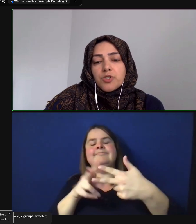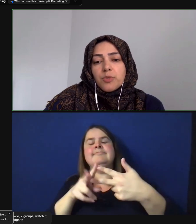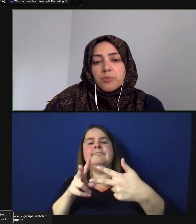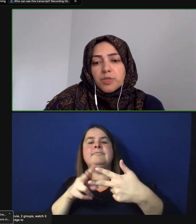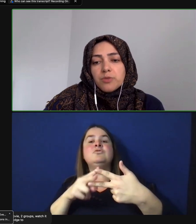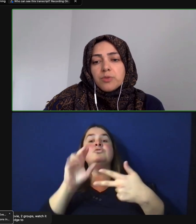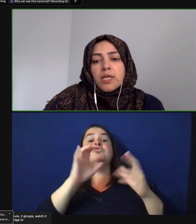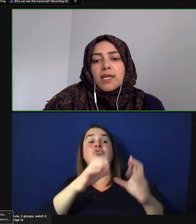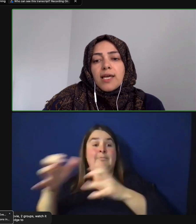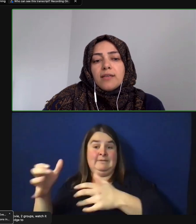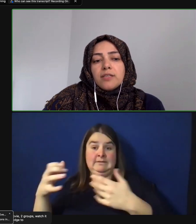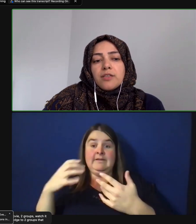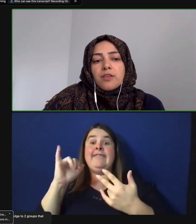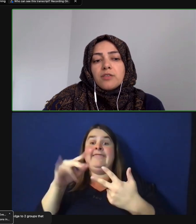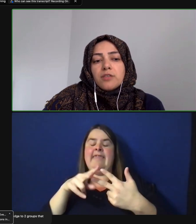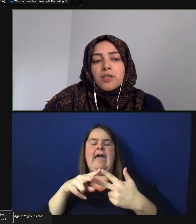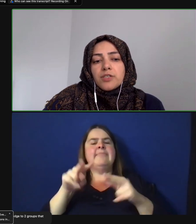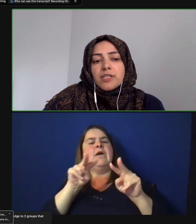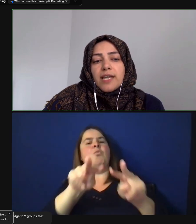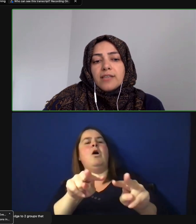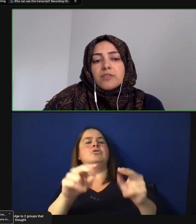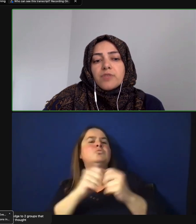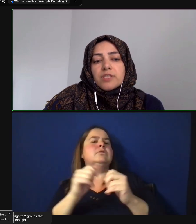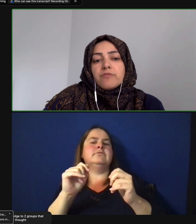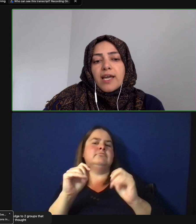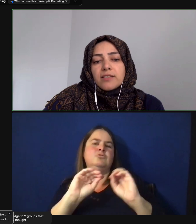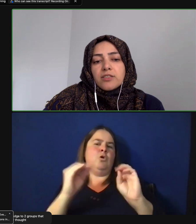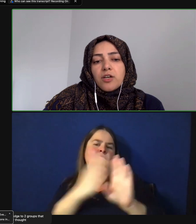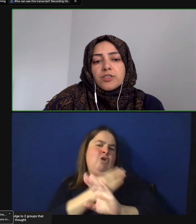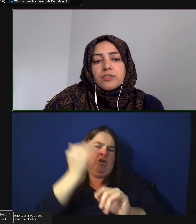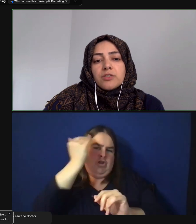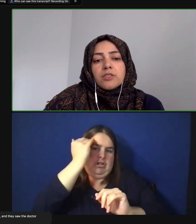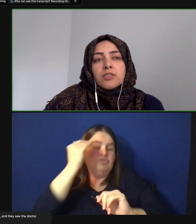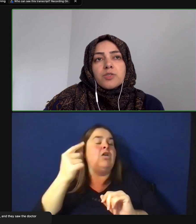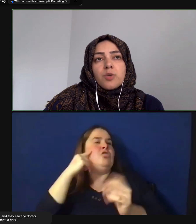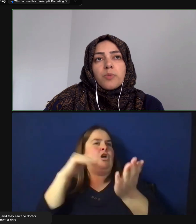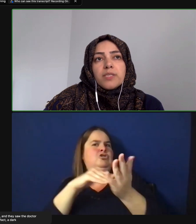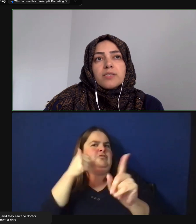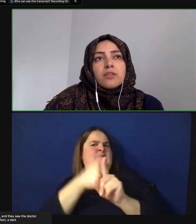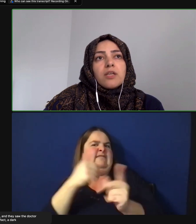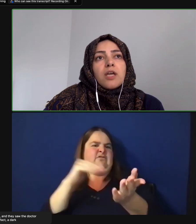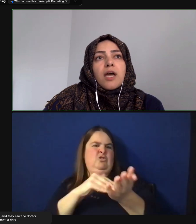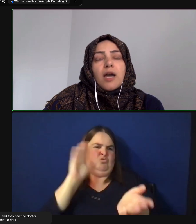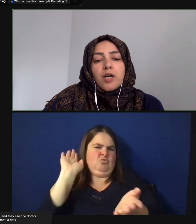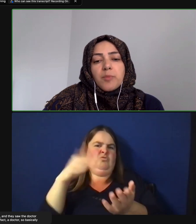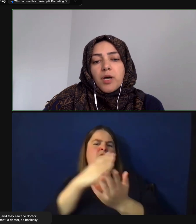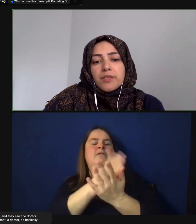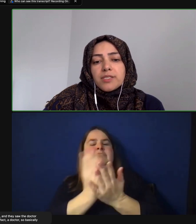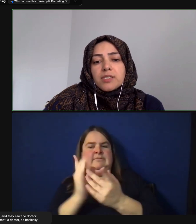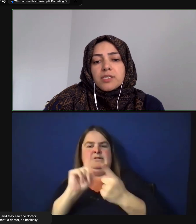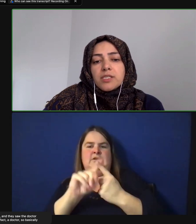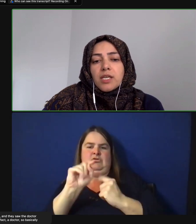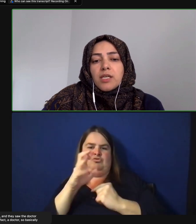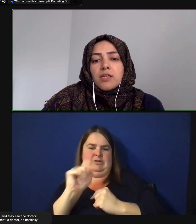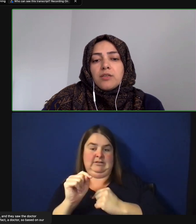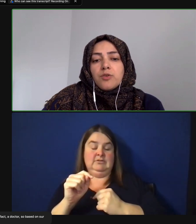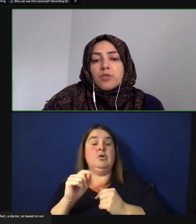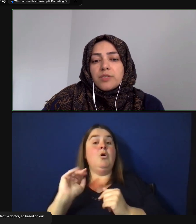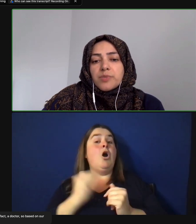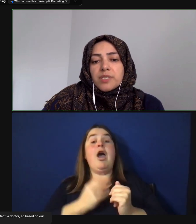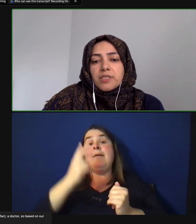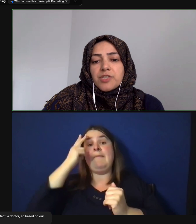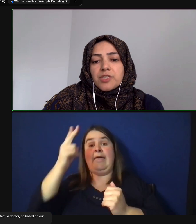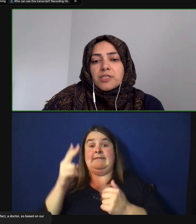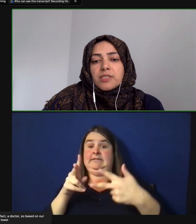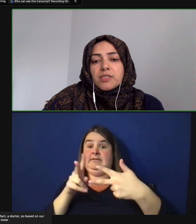groups that are shown in blue, and they thought the doctor character was in fact a doctor. So based on our hypothesis, the